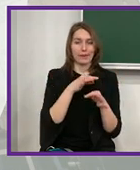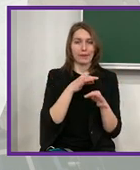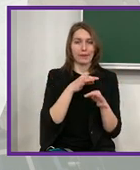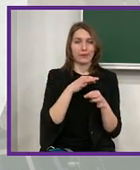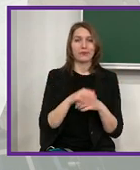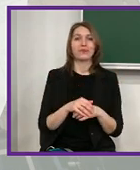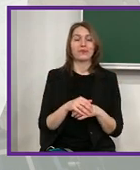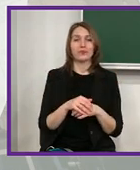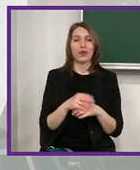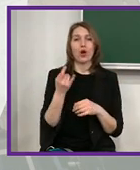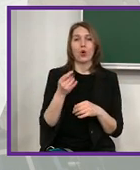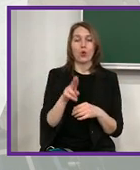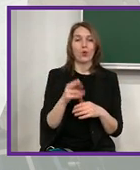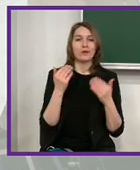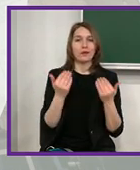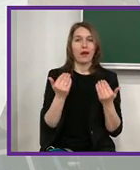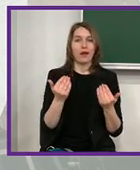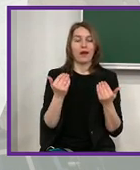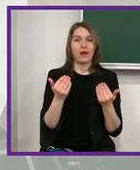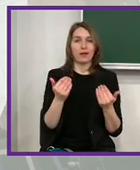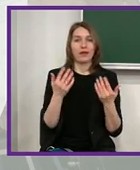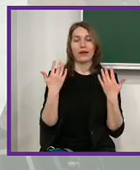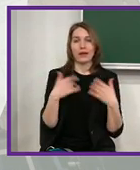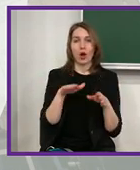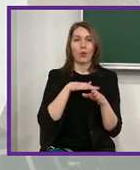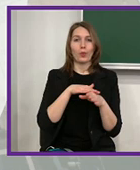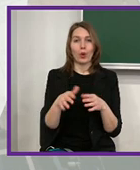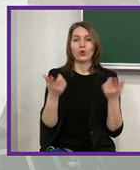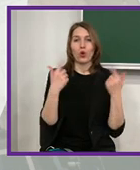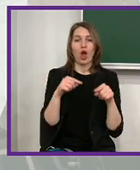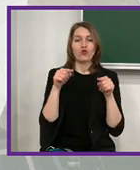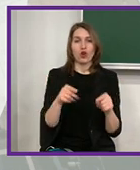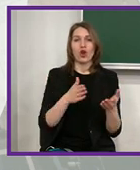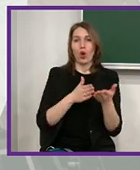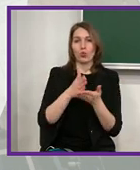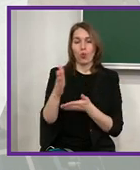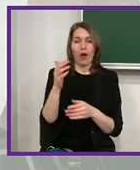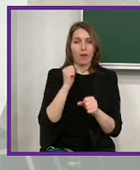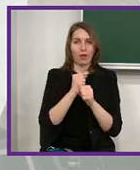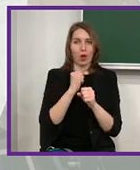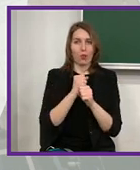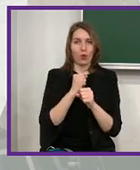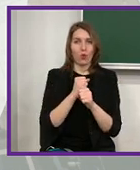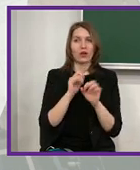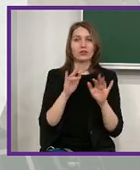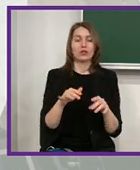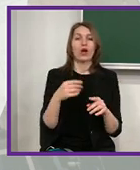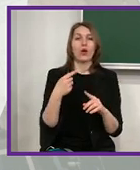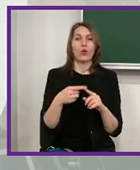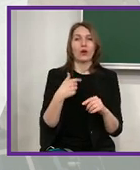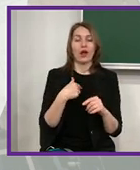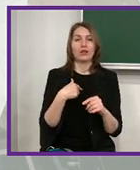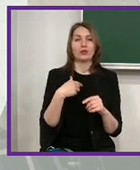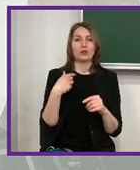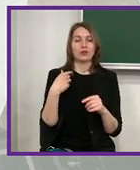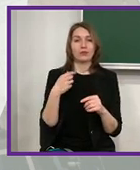working full-time in it for several years. What I do is I go out in the field. I conduct field assessments, but what we also call process